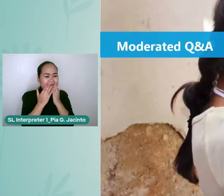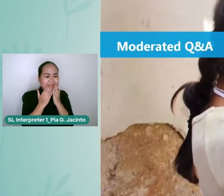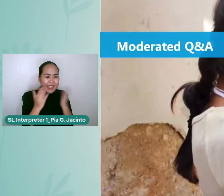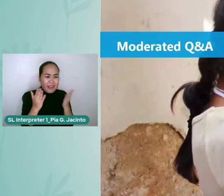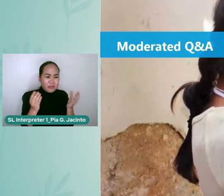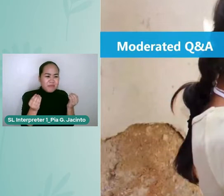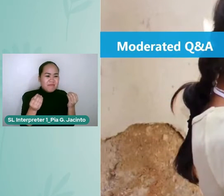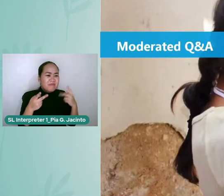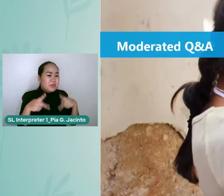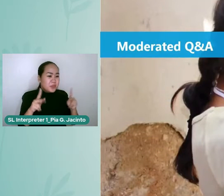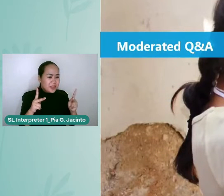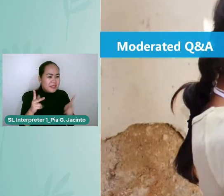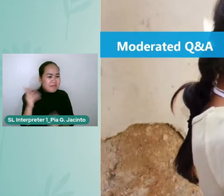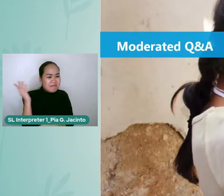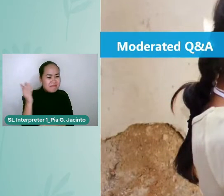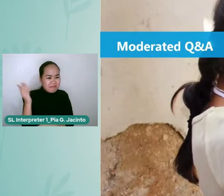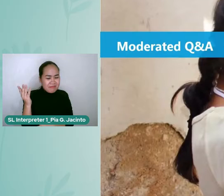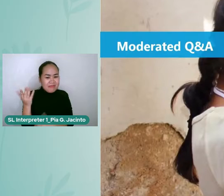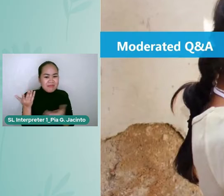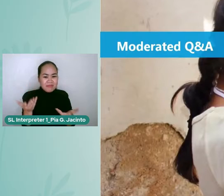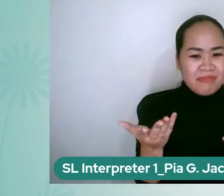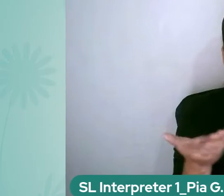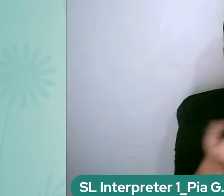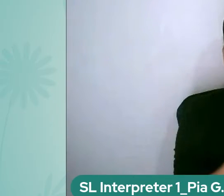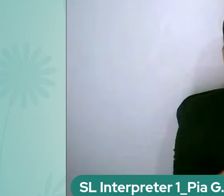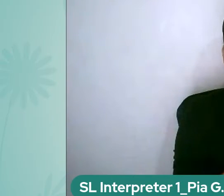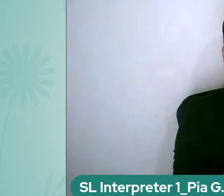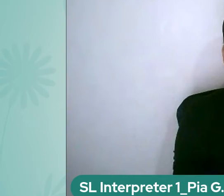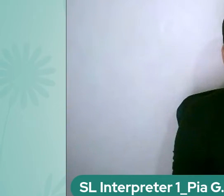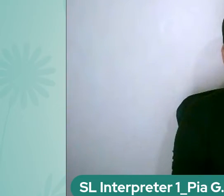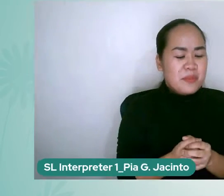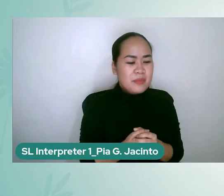opportunity to speak, and I look forward to the dialogue that will emerge.